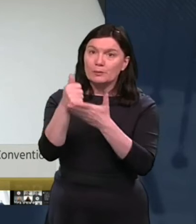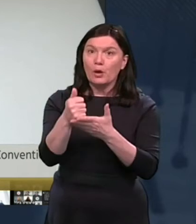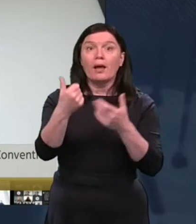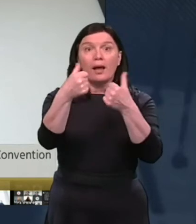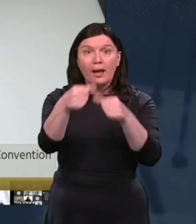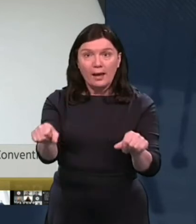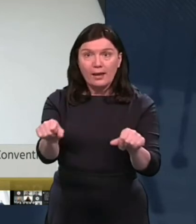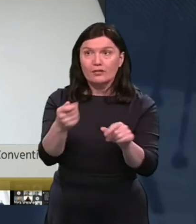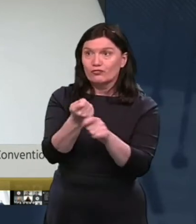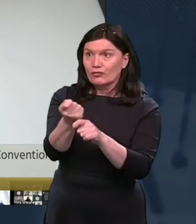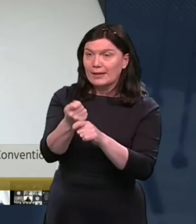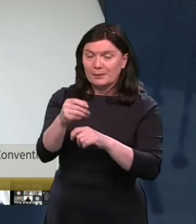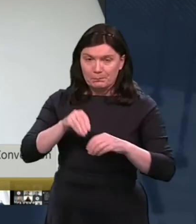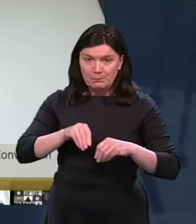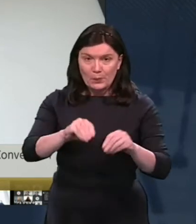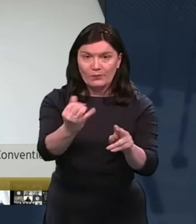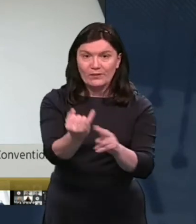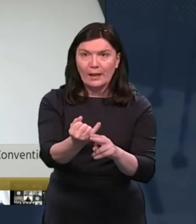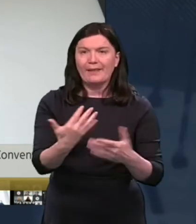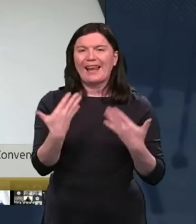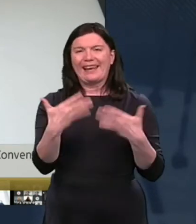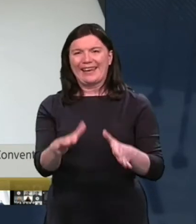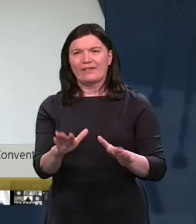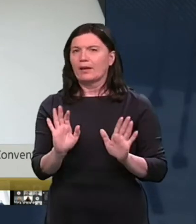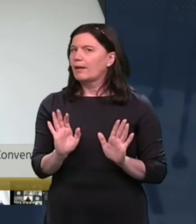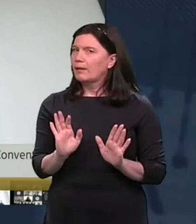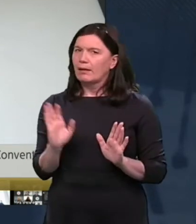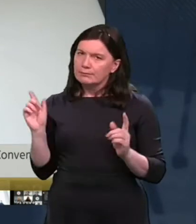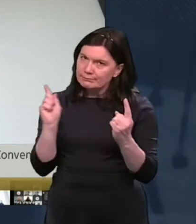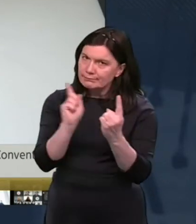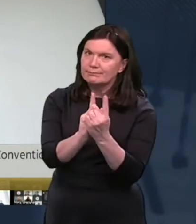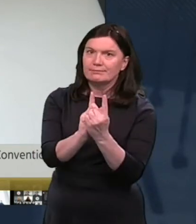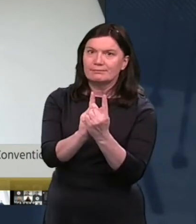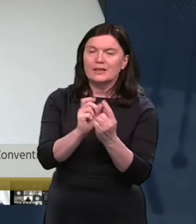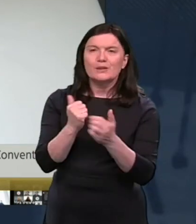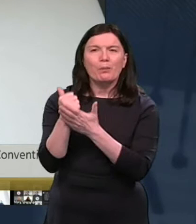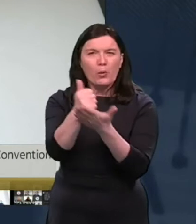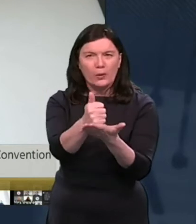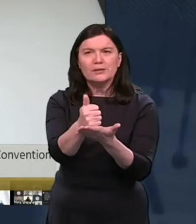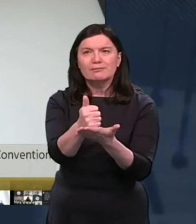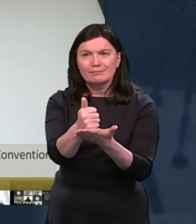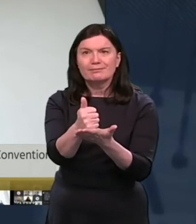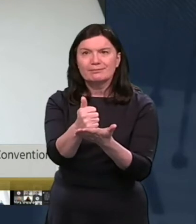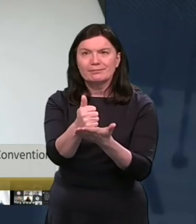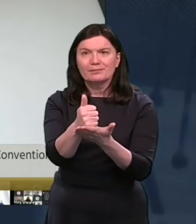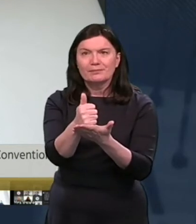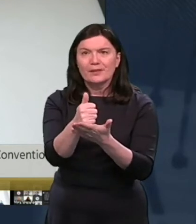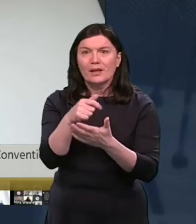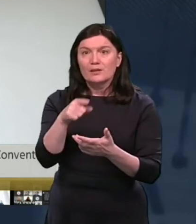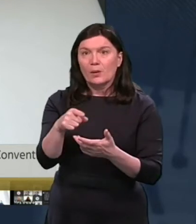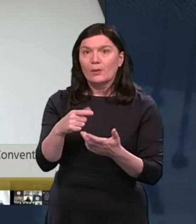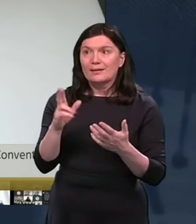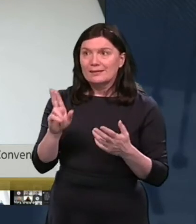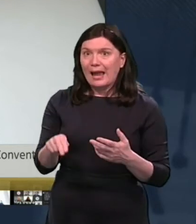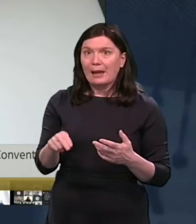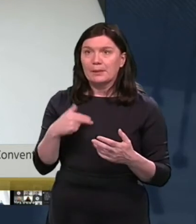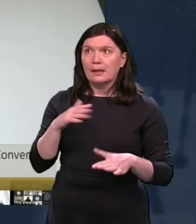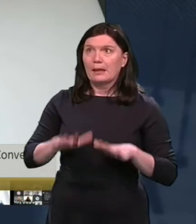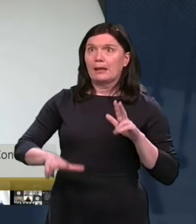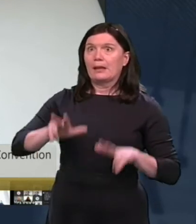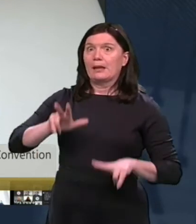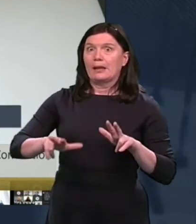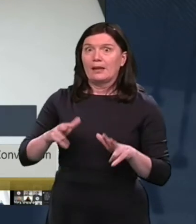people in tenancies. That's another huge issue that, you know, it's so easy that when you are placed in a tenancy, it can be daunting if you